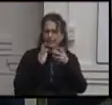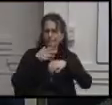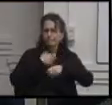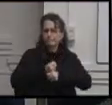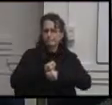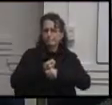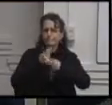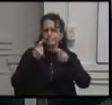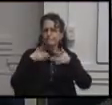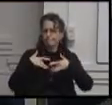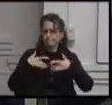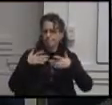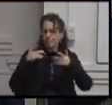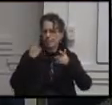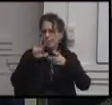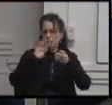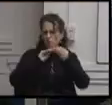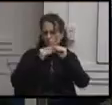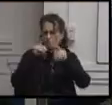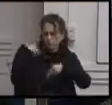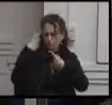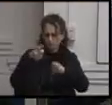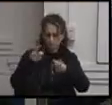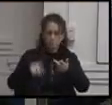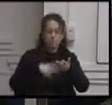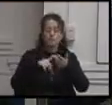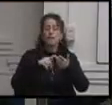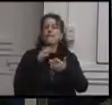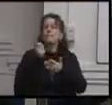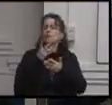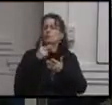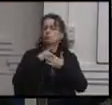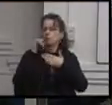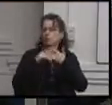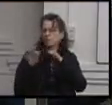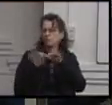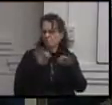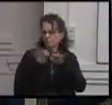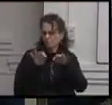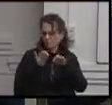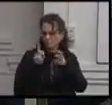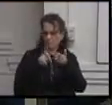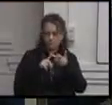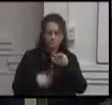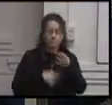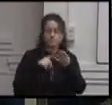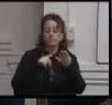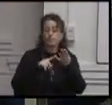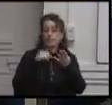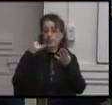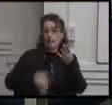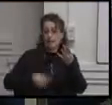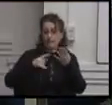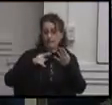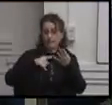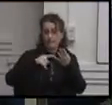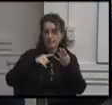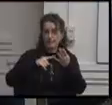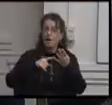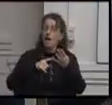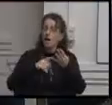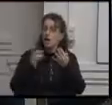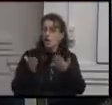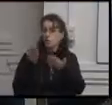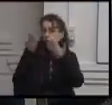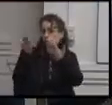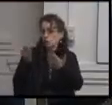some major projects that we've been working on, and finally a recommendation for how we could save even more energy